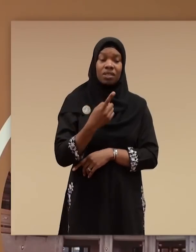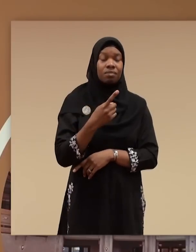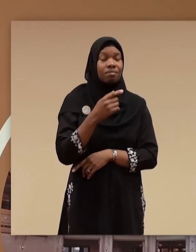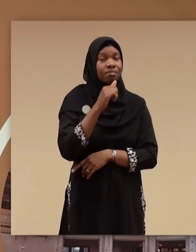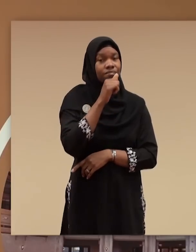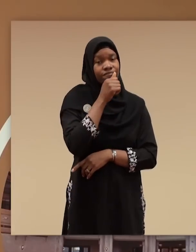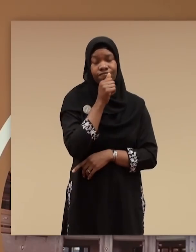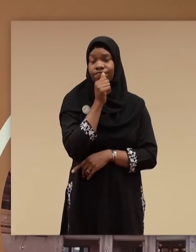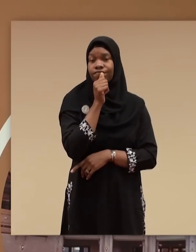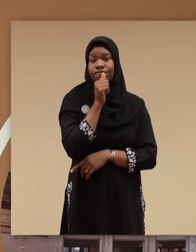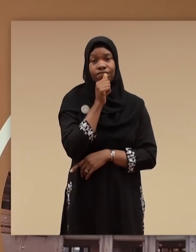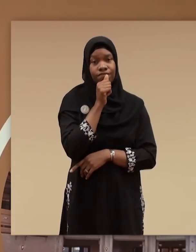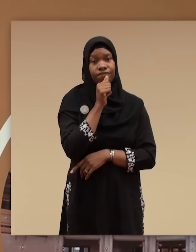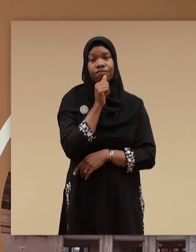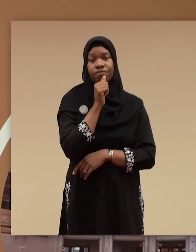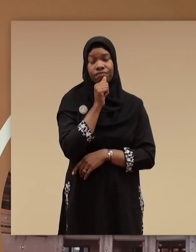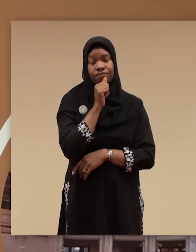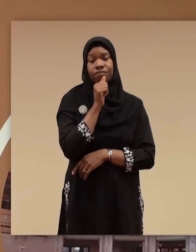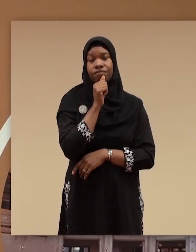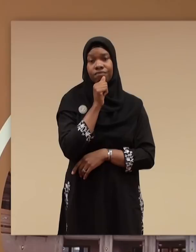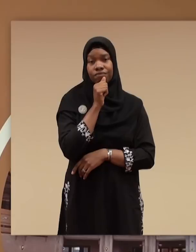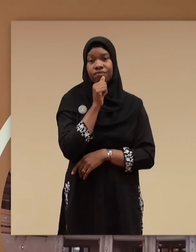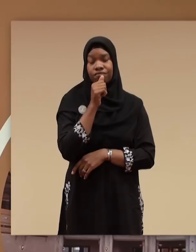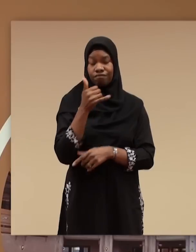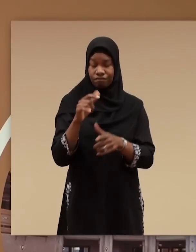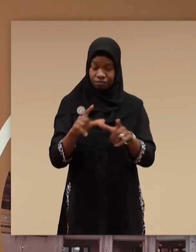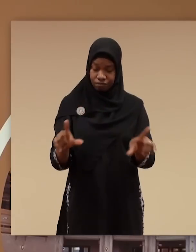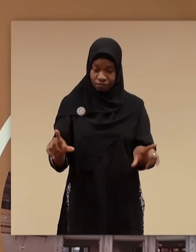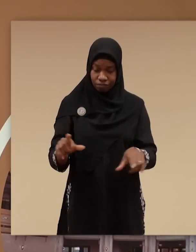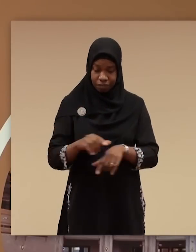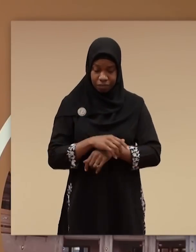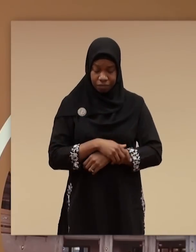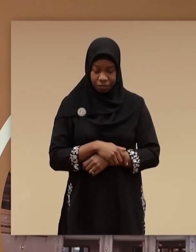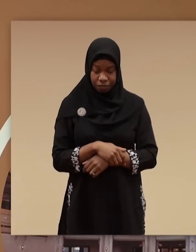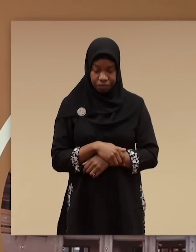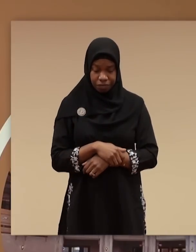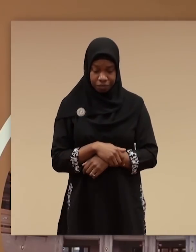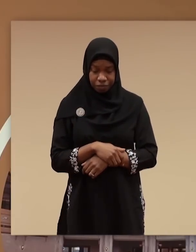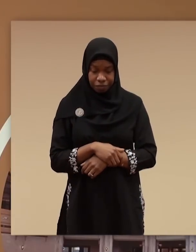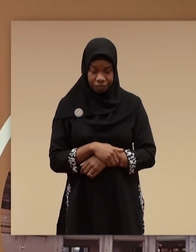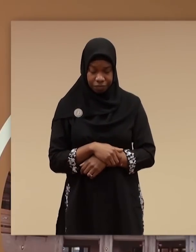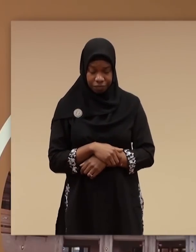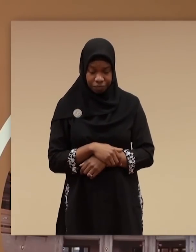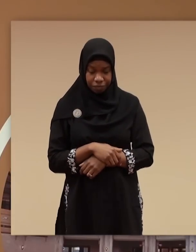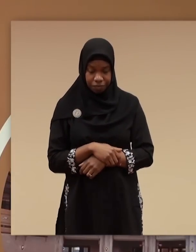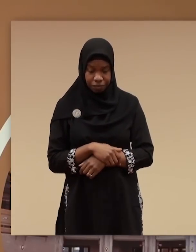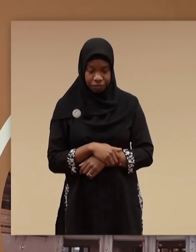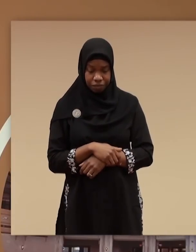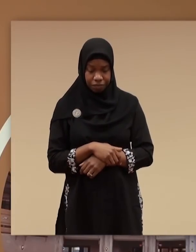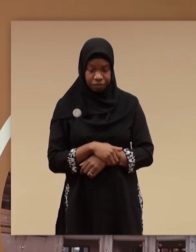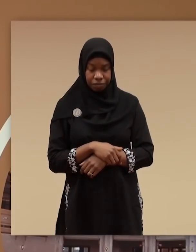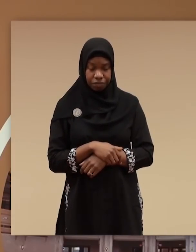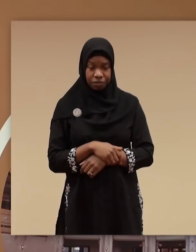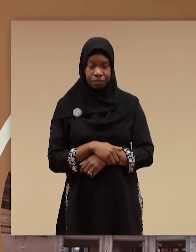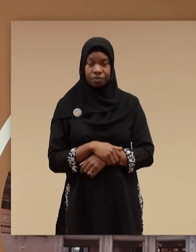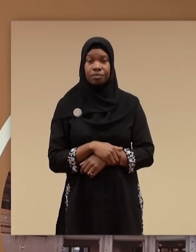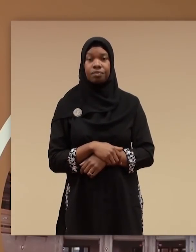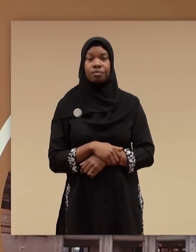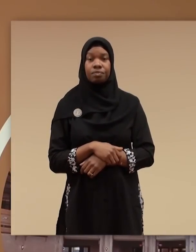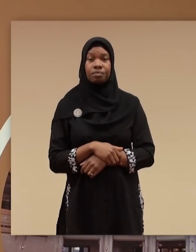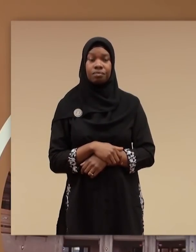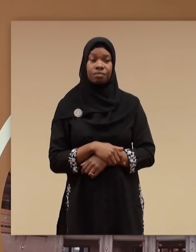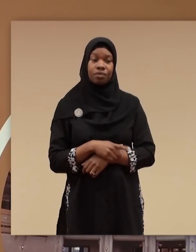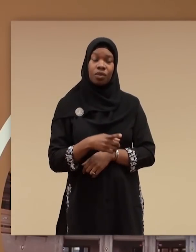patience, patience, ala Yasir, fa inna maw'idakum al-jannah. Be